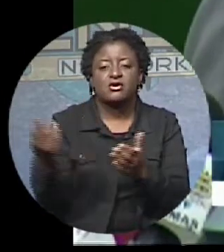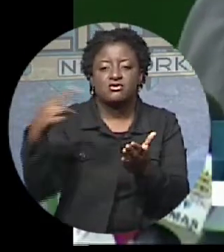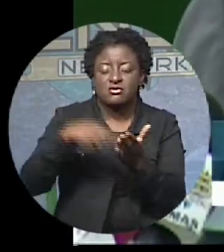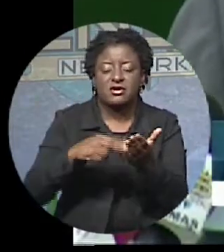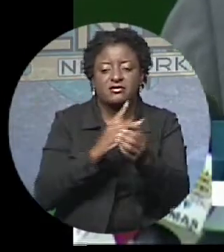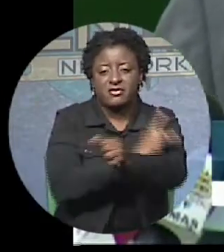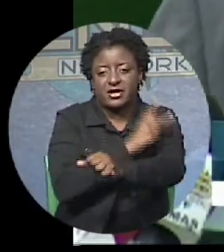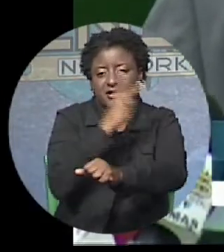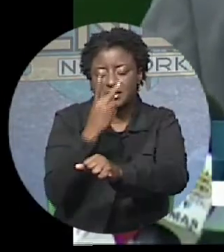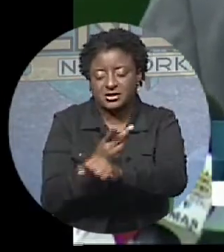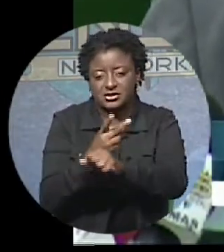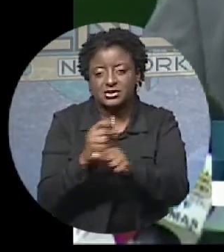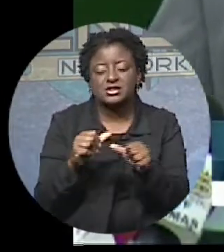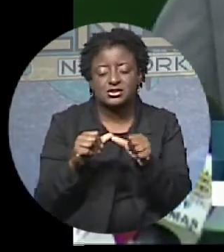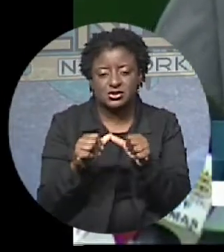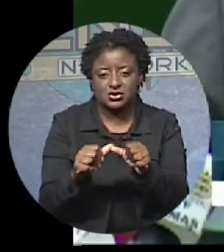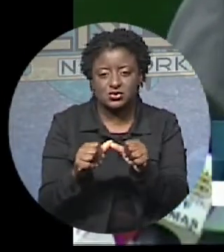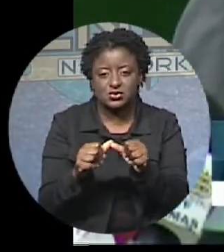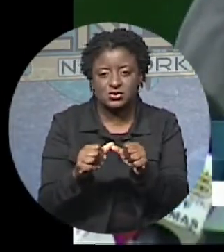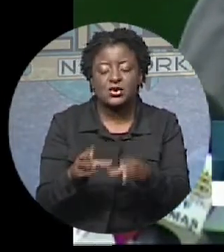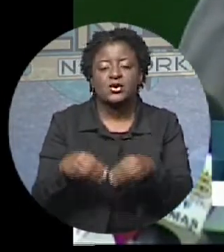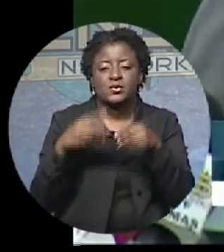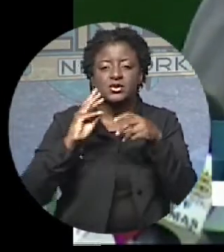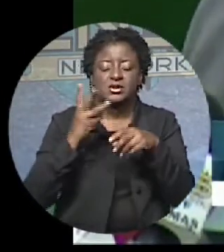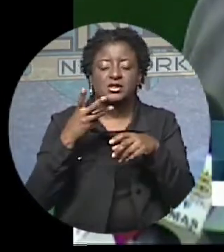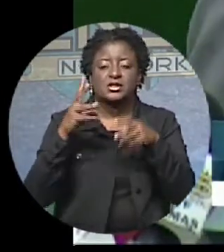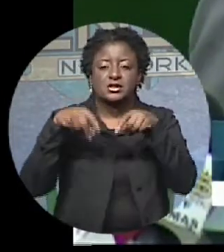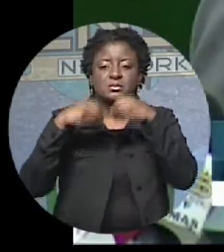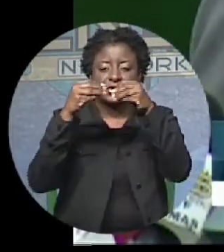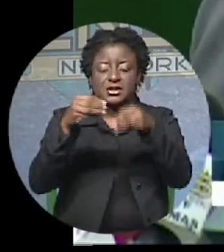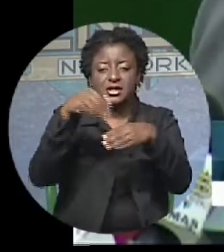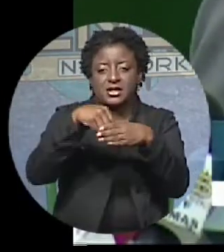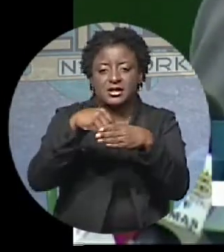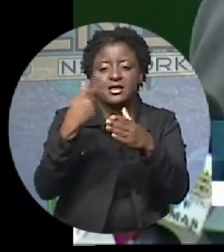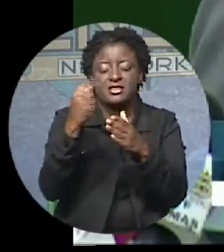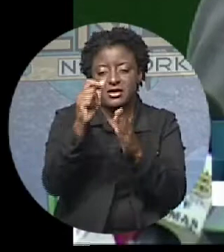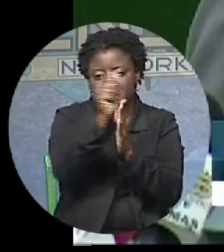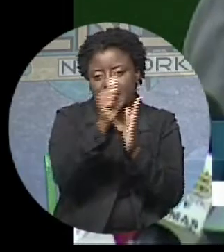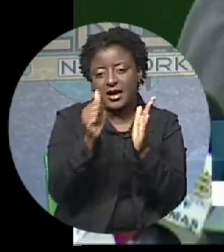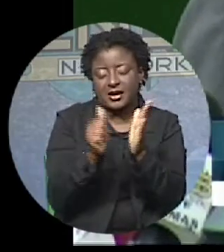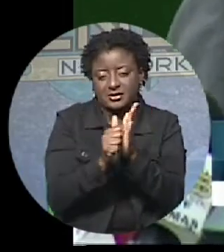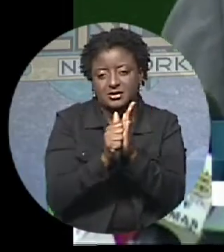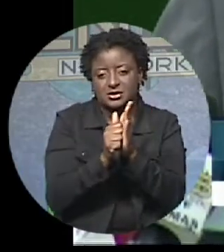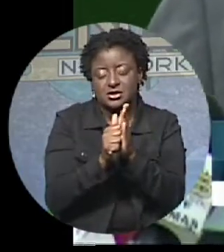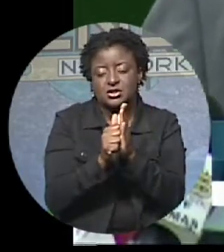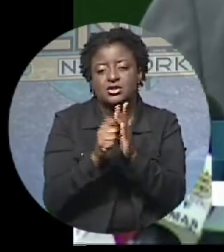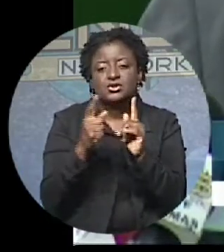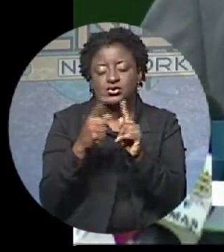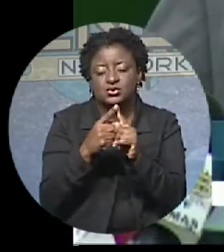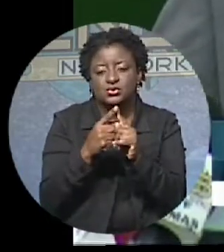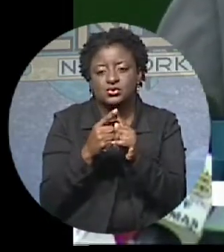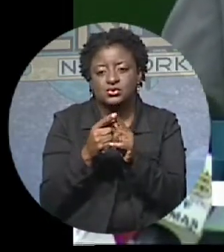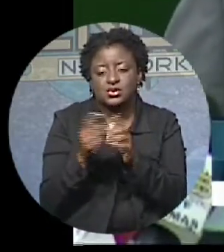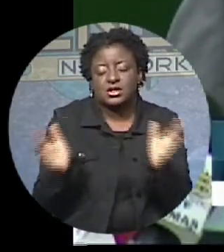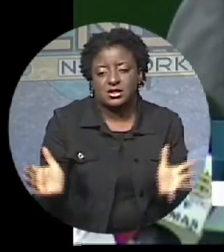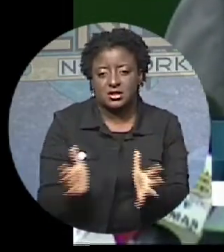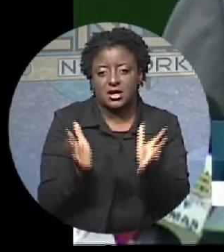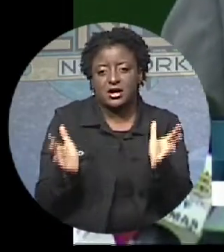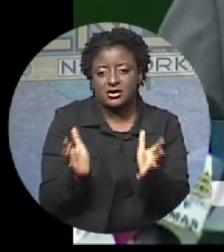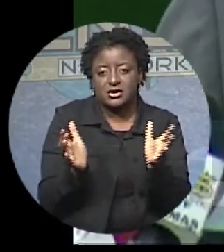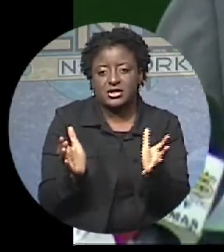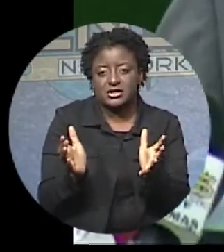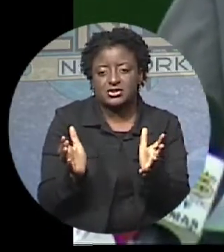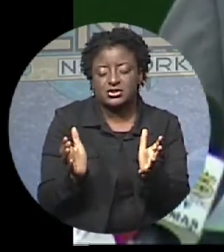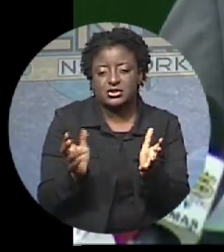Downtown Nassau Revitalization Act aimed at stimulating and supporting downtown investments through the provision of tax